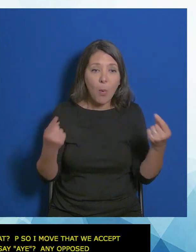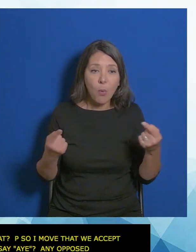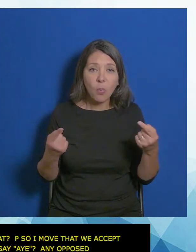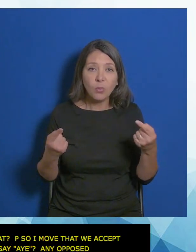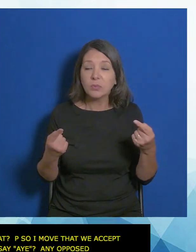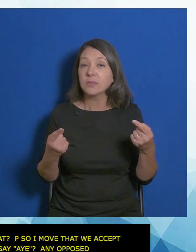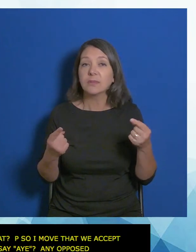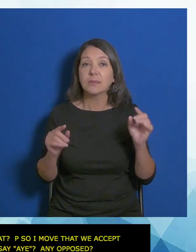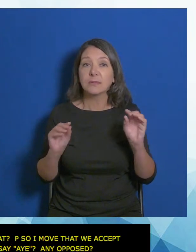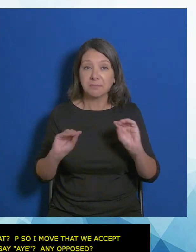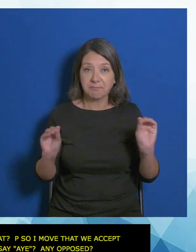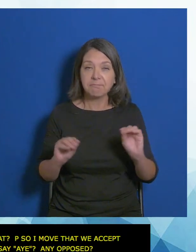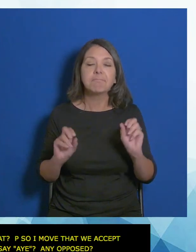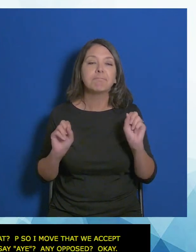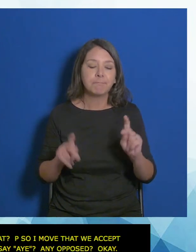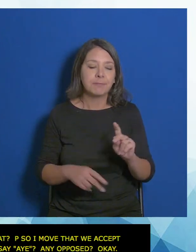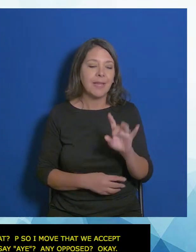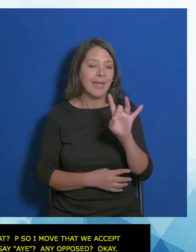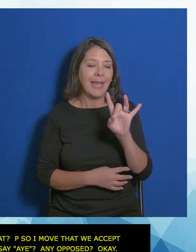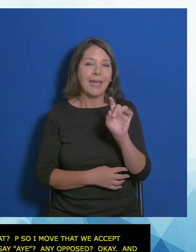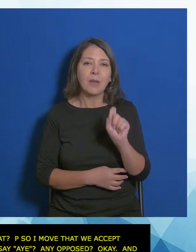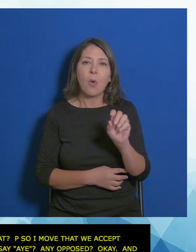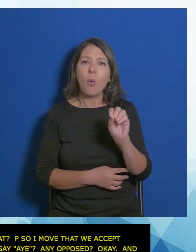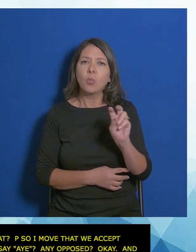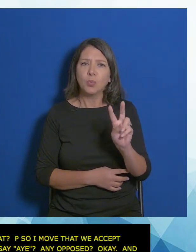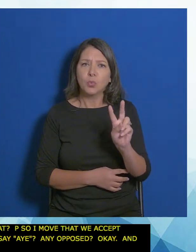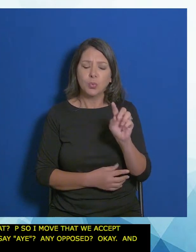Okay. And then for 802, are there any